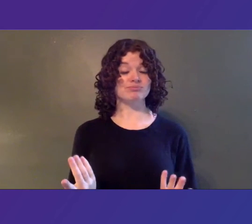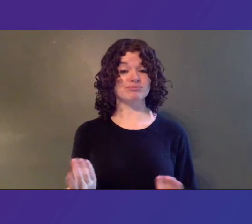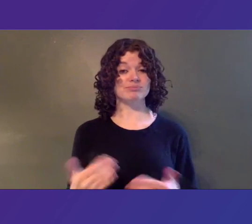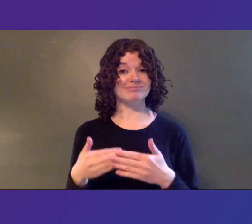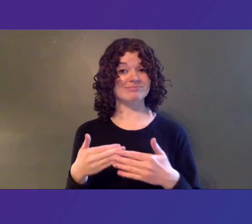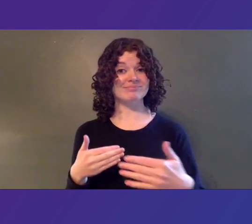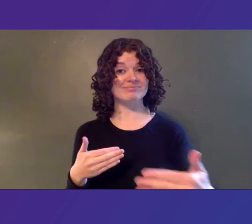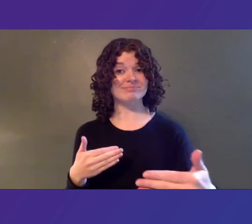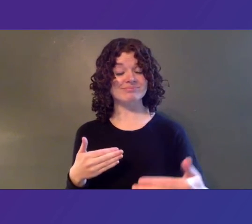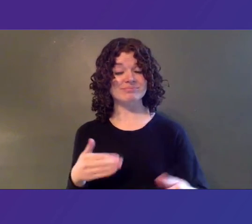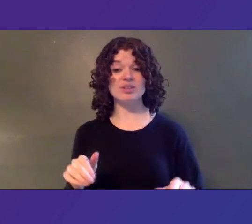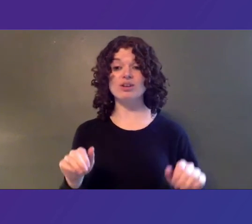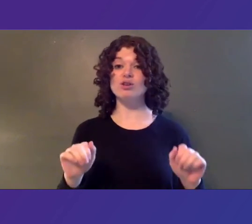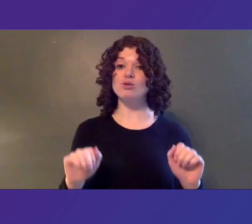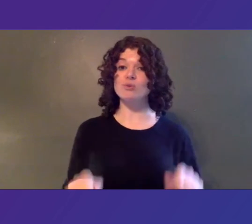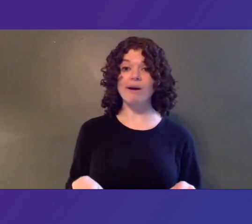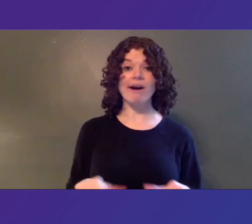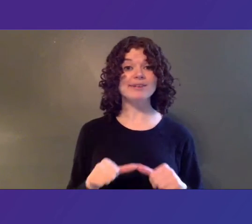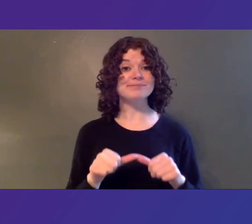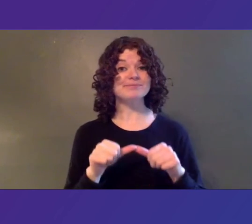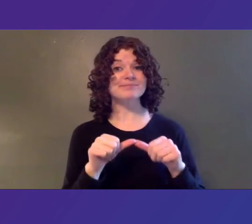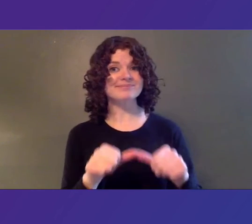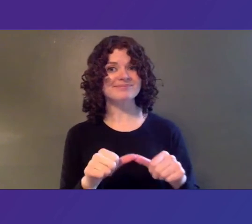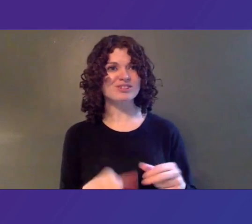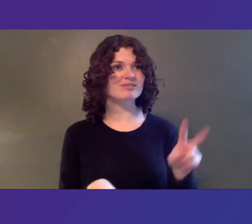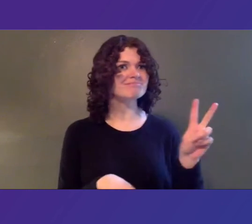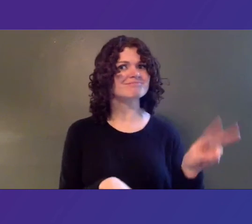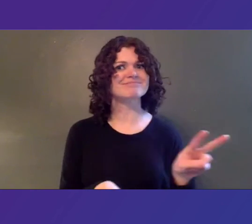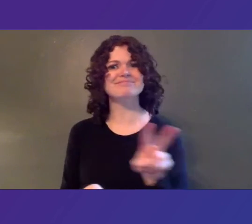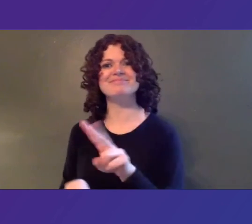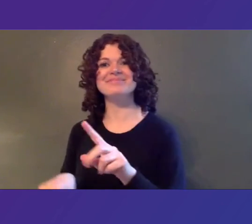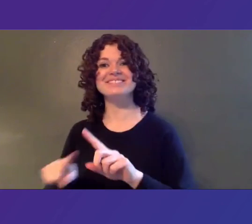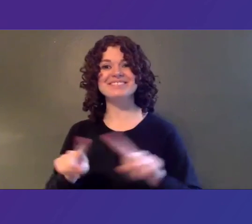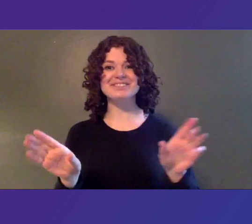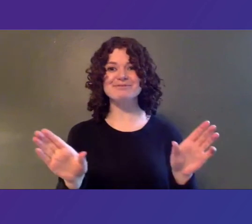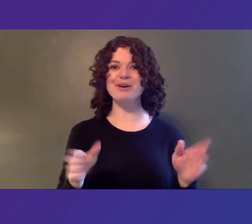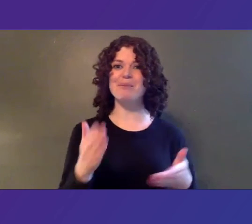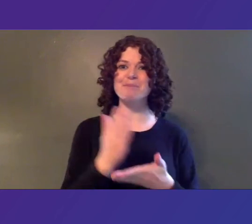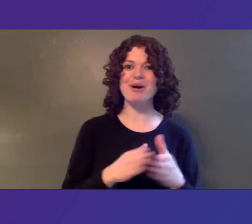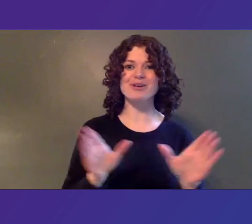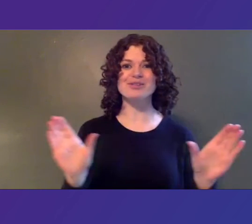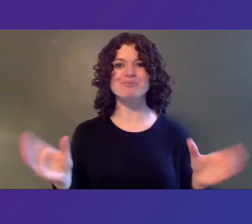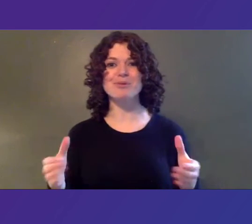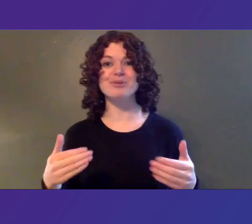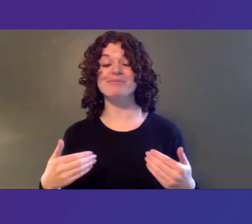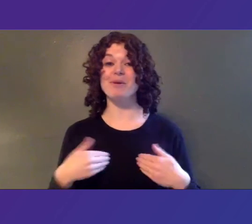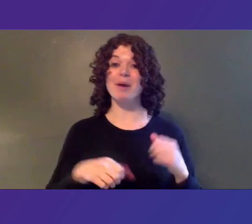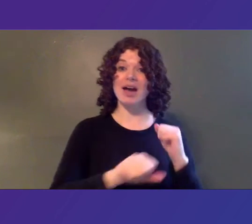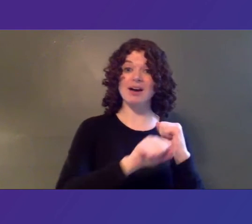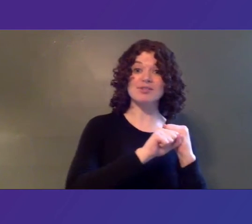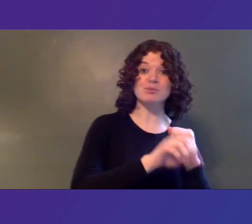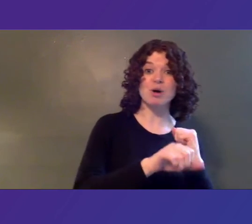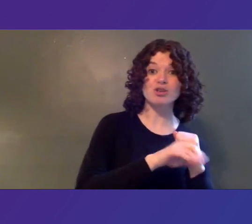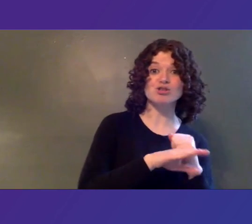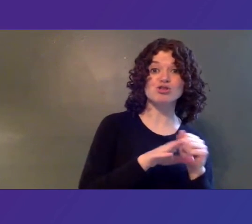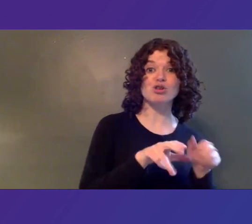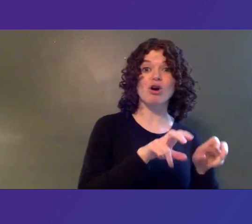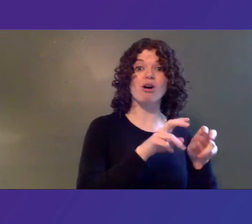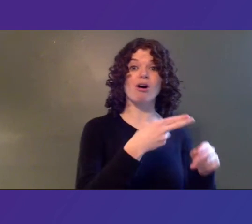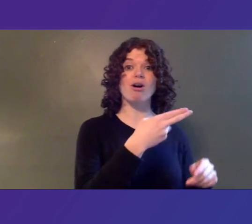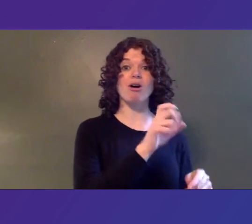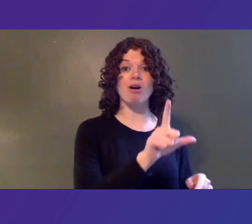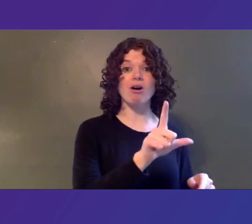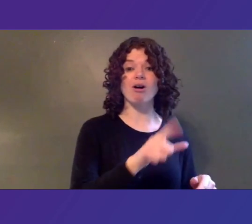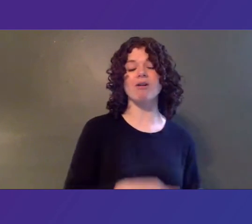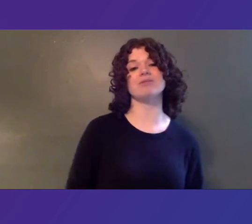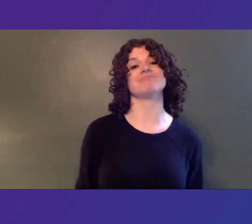experience the rest of our symposium. Visit our sponsors in the exhibitor hall, create virtual meetups and online conversations at